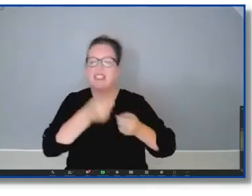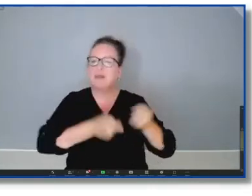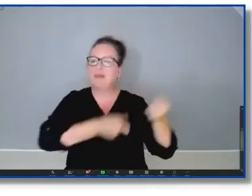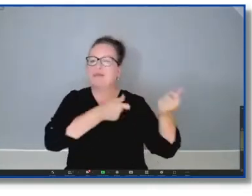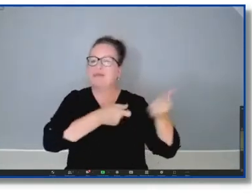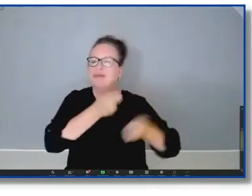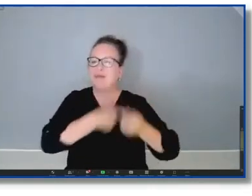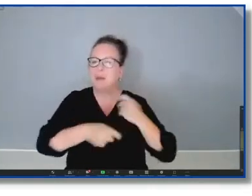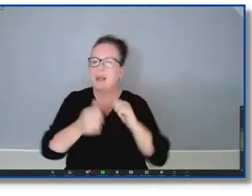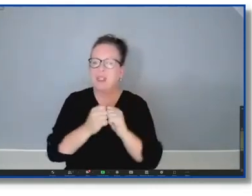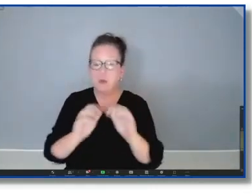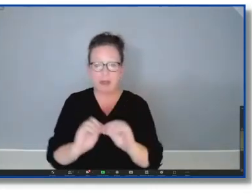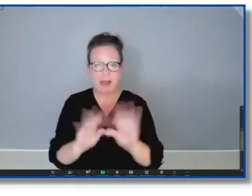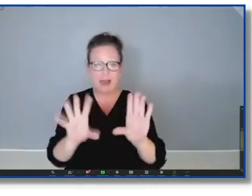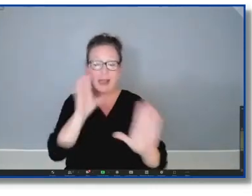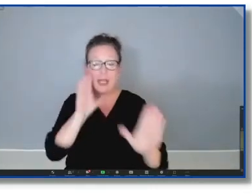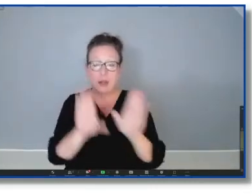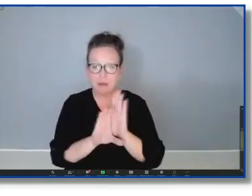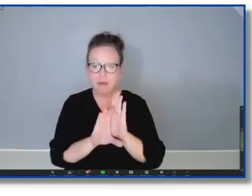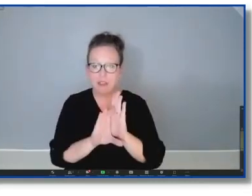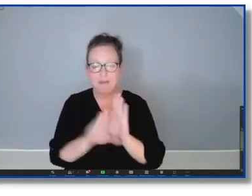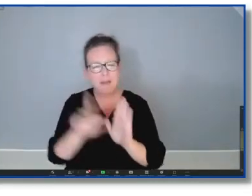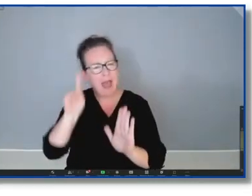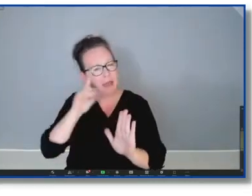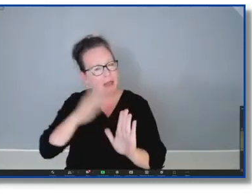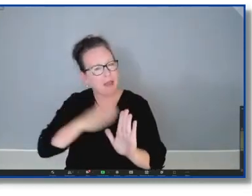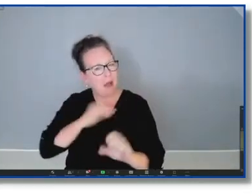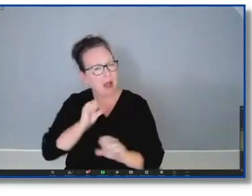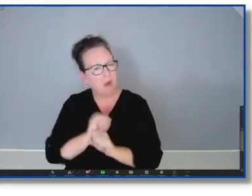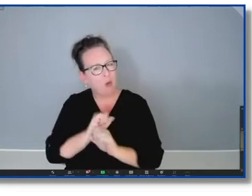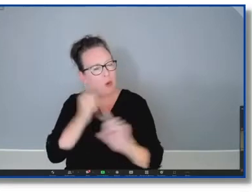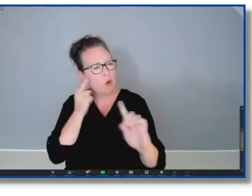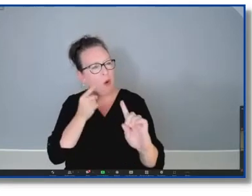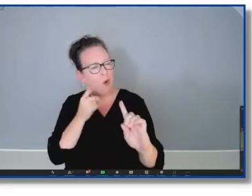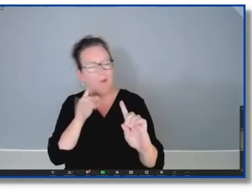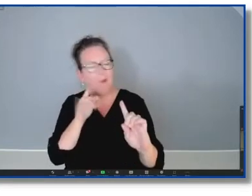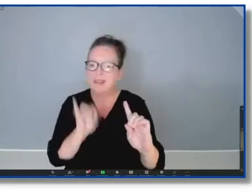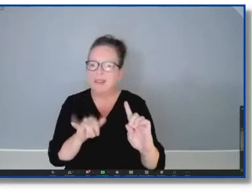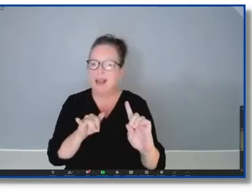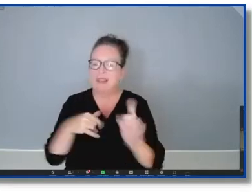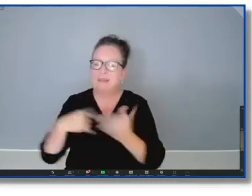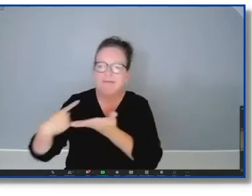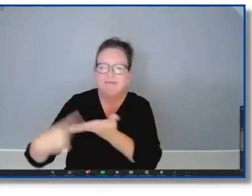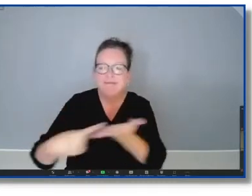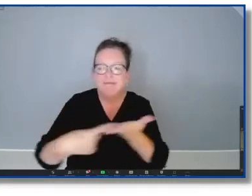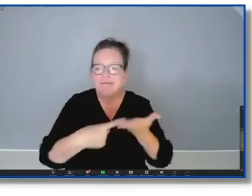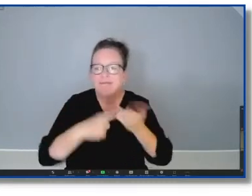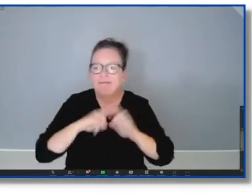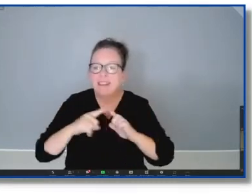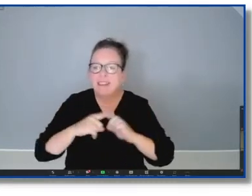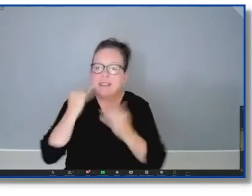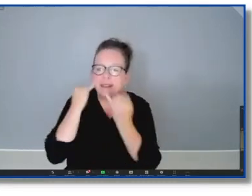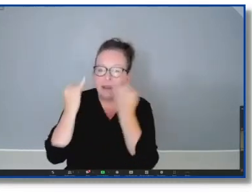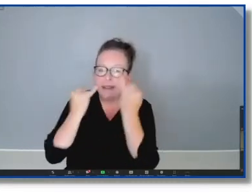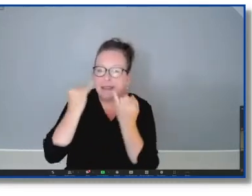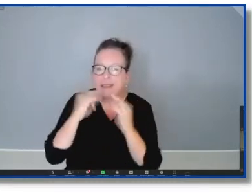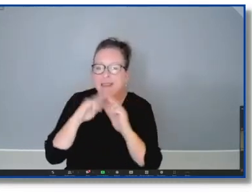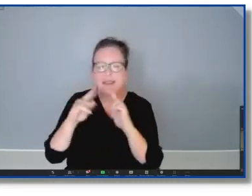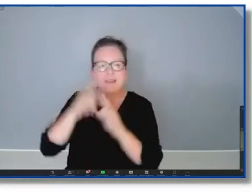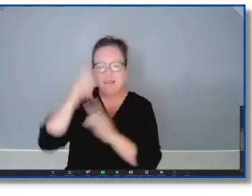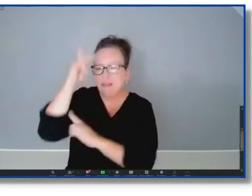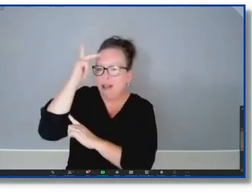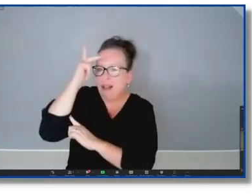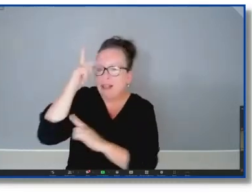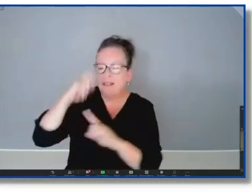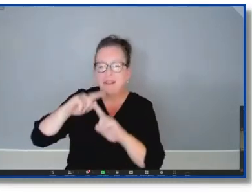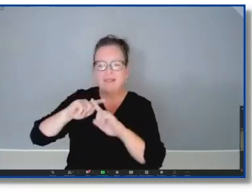work is trying to do precisely that, to discuss various ideas in philosophy and science and politics and